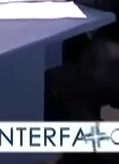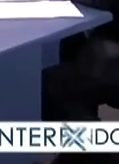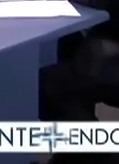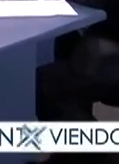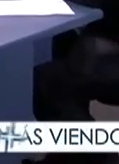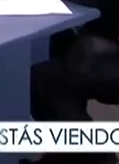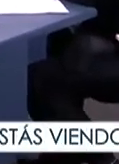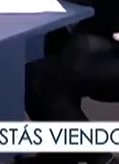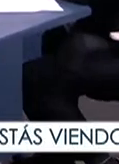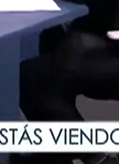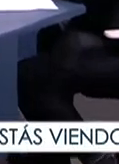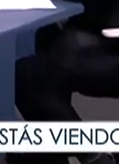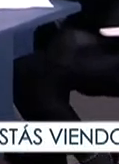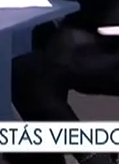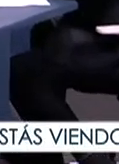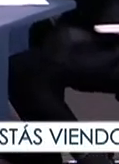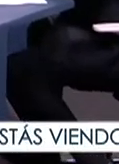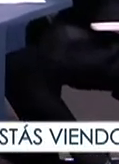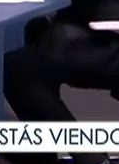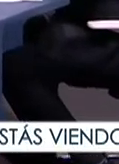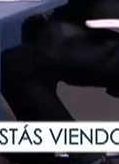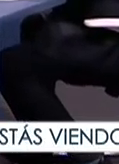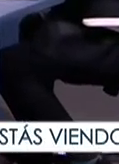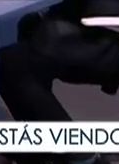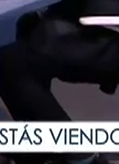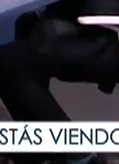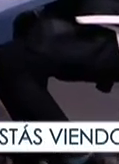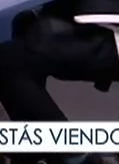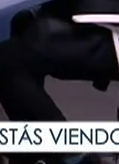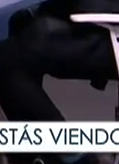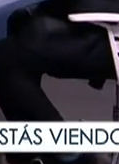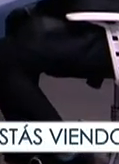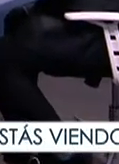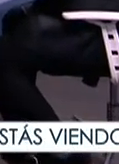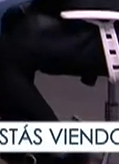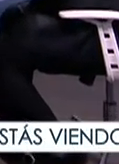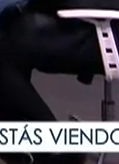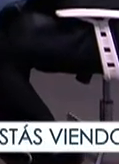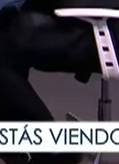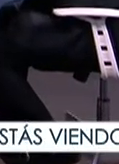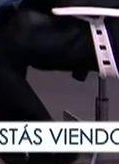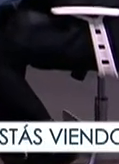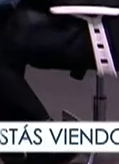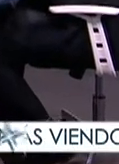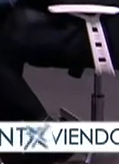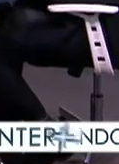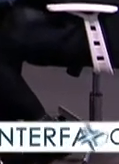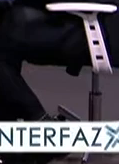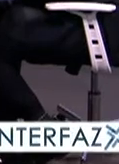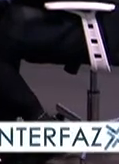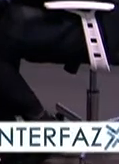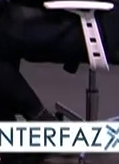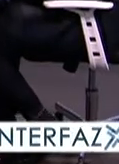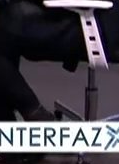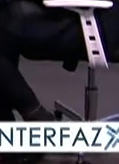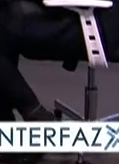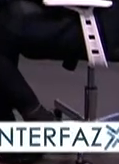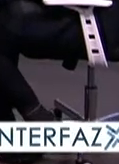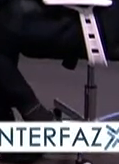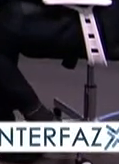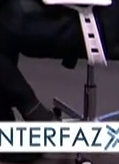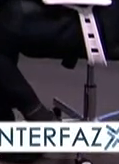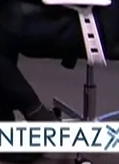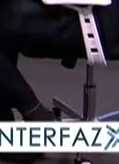about this a little earlier. Yeah. Why don't you go ahead with that? What you were talking about? No, I think they need to hear from you. Okay. I'll chime in. Well, I